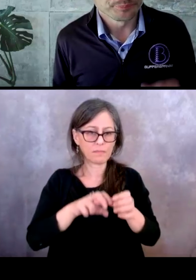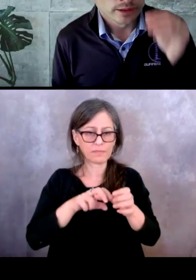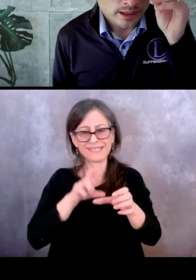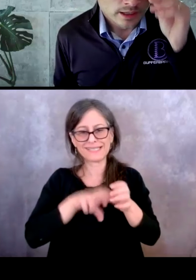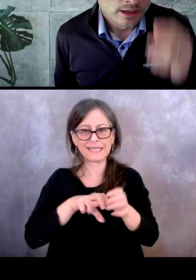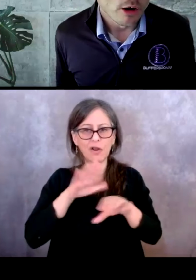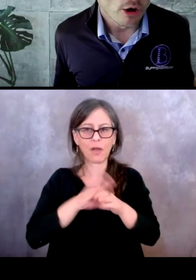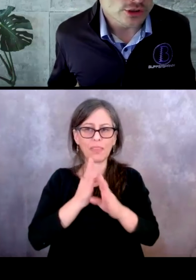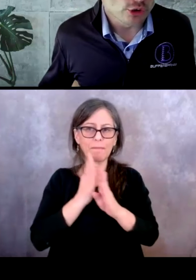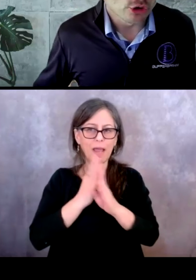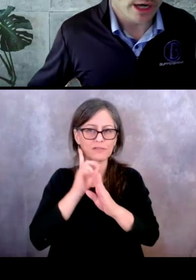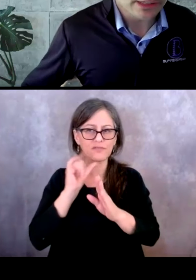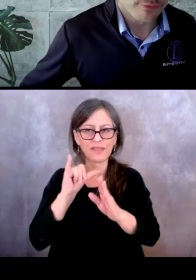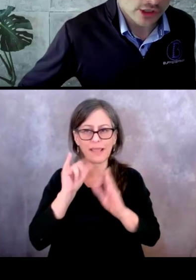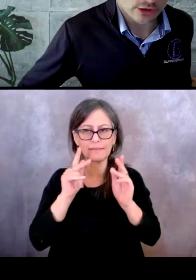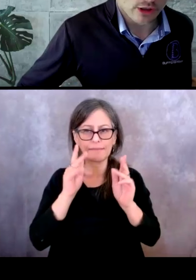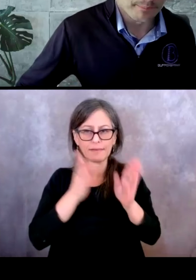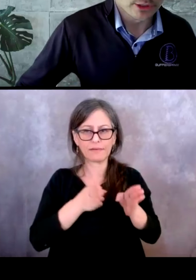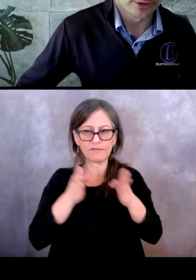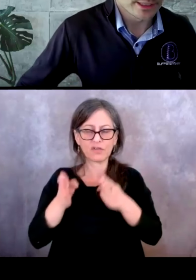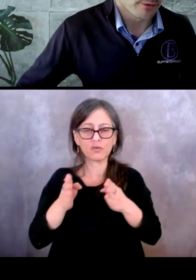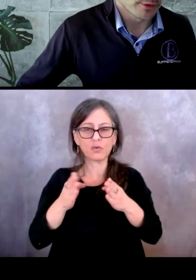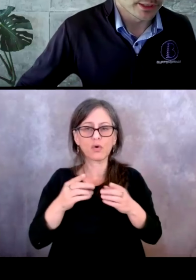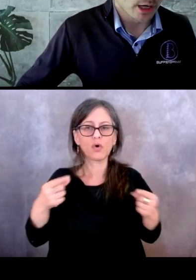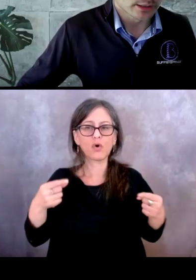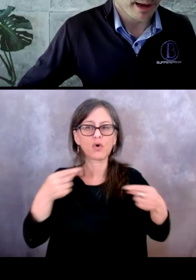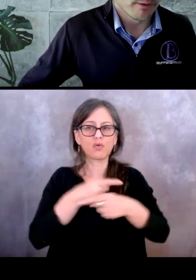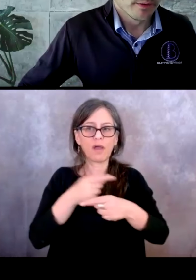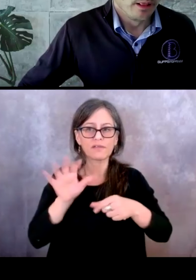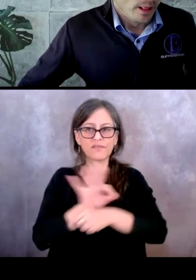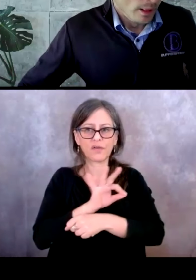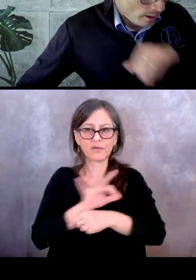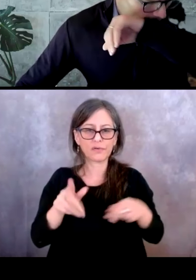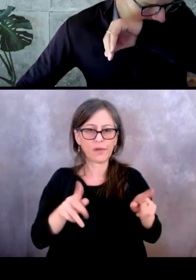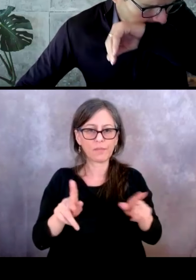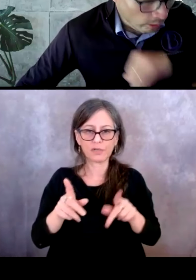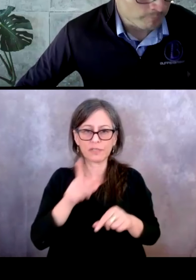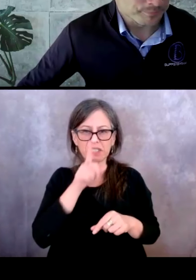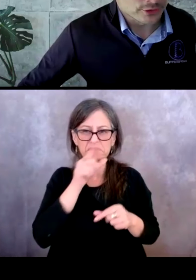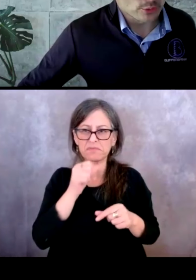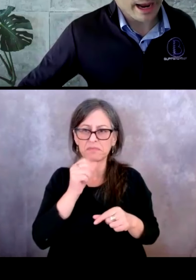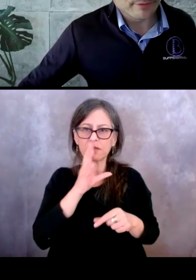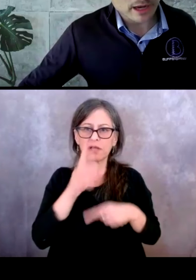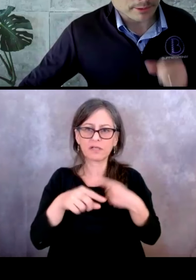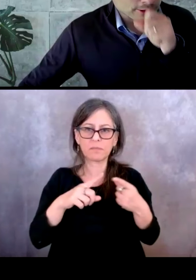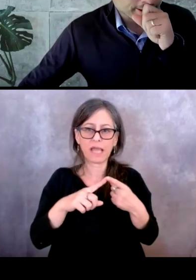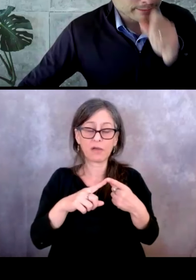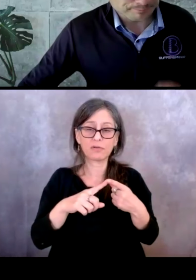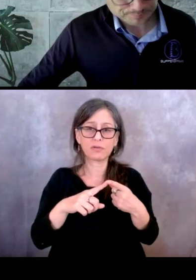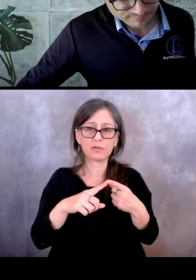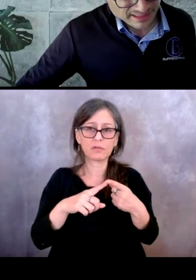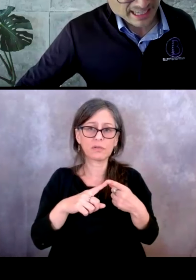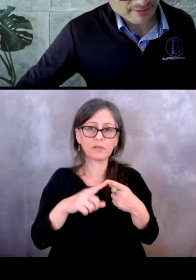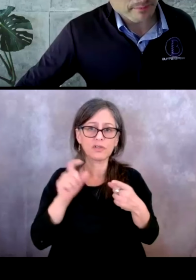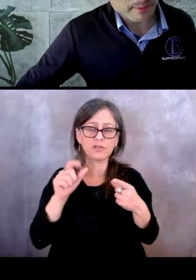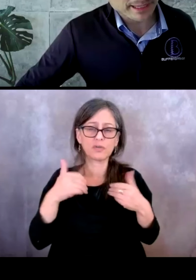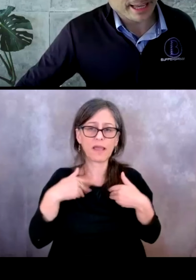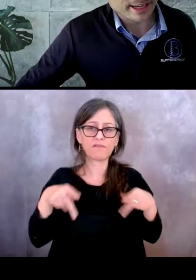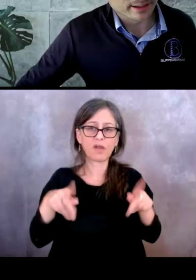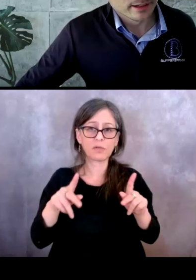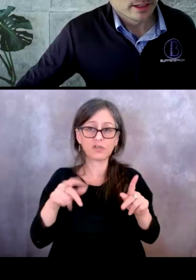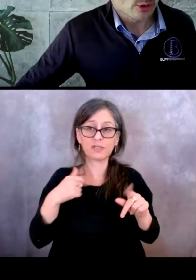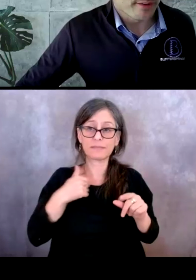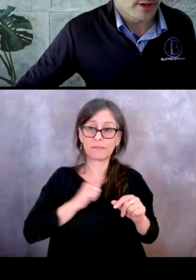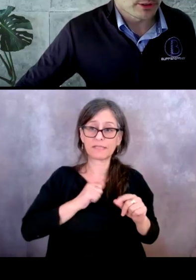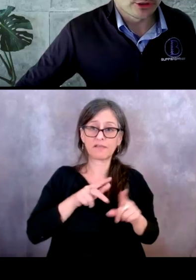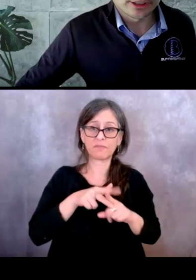individual? Also, cross-functional opportunities aren't really talked about. Do I have the opportunity, if I'm a